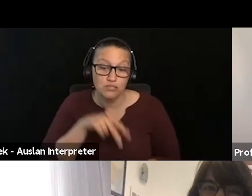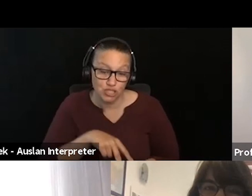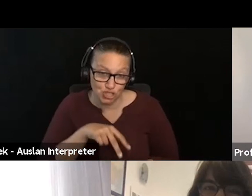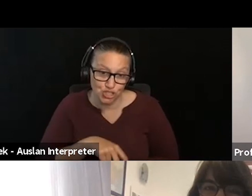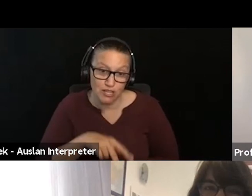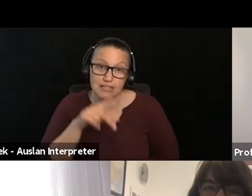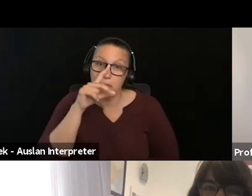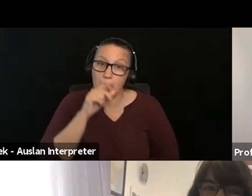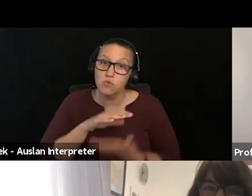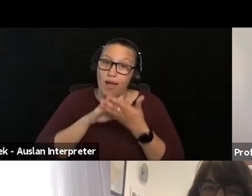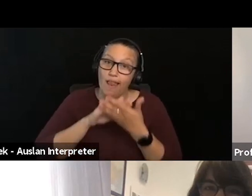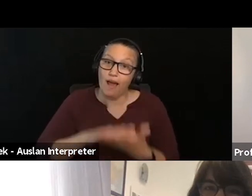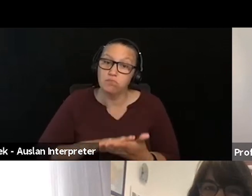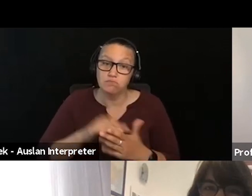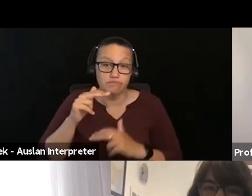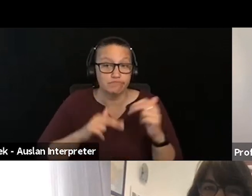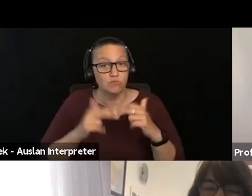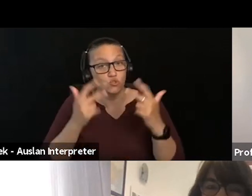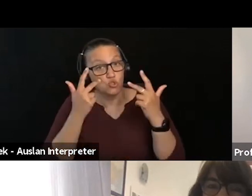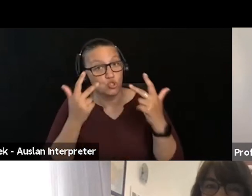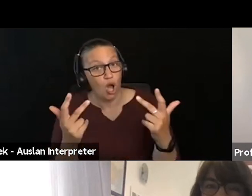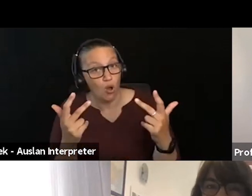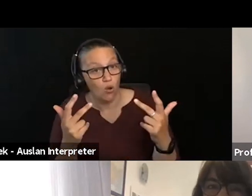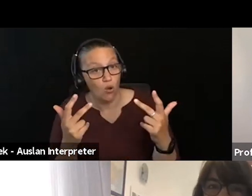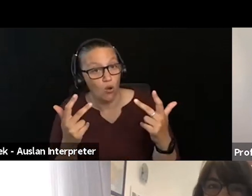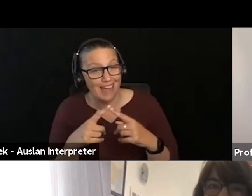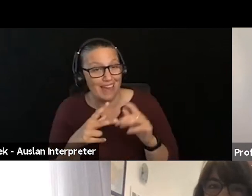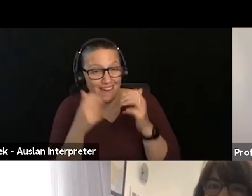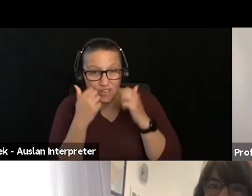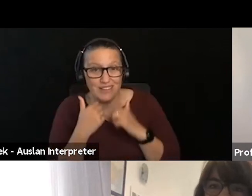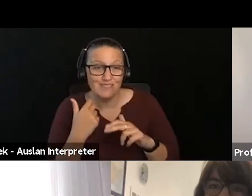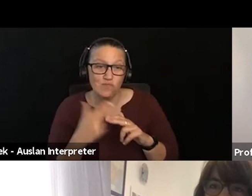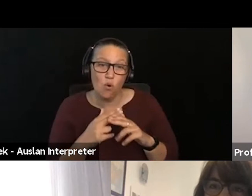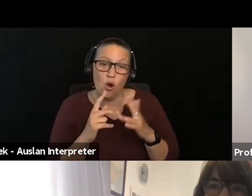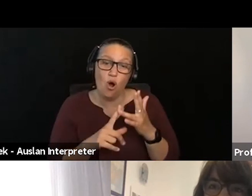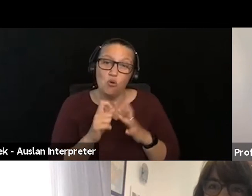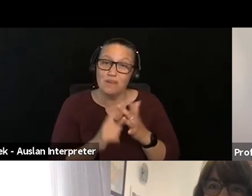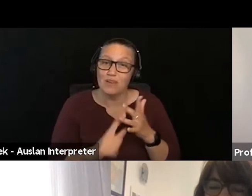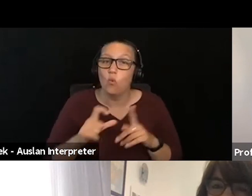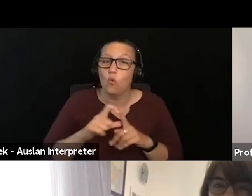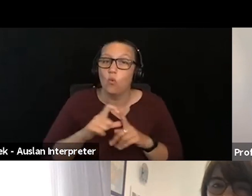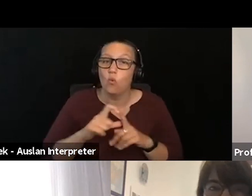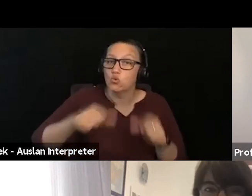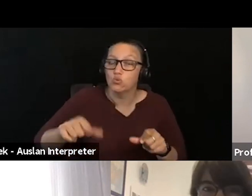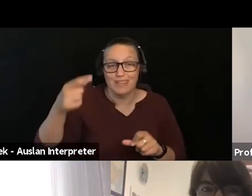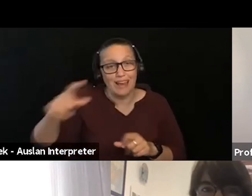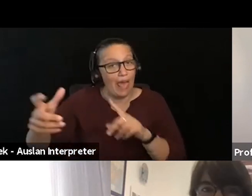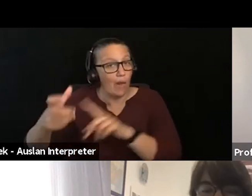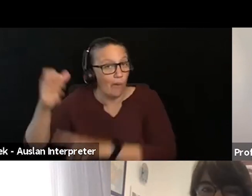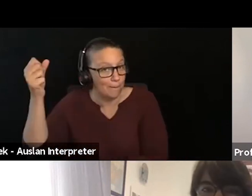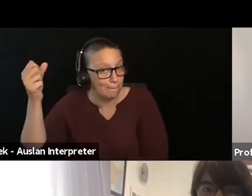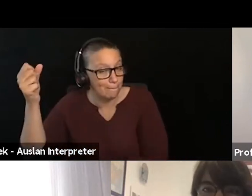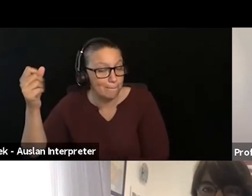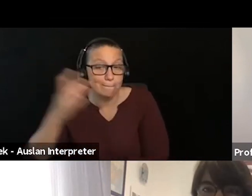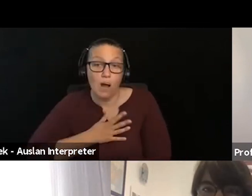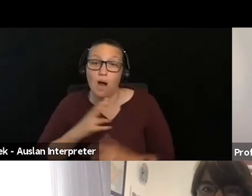help sort of build that evidence base around opioid use and outcomes. So I guess, you know, overall, I guess my hope for this project would